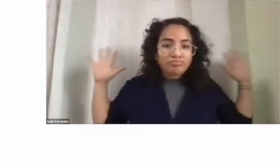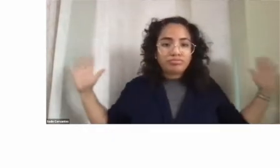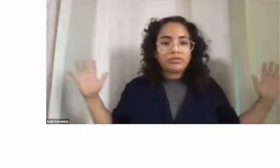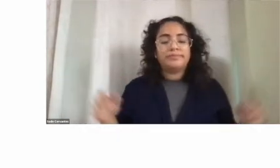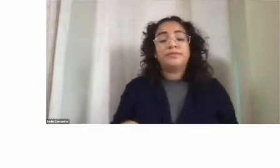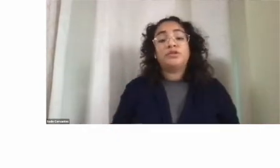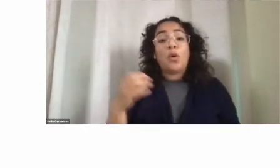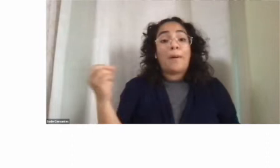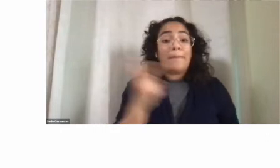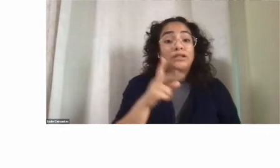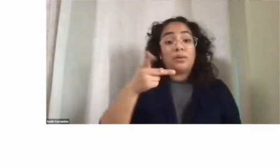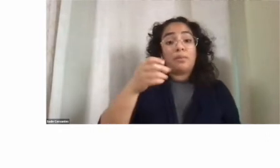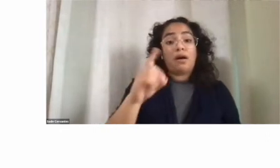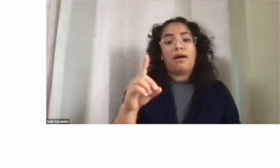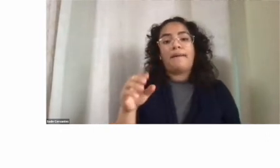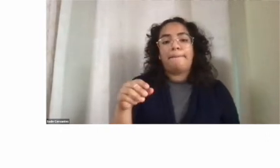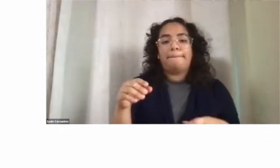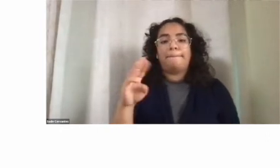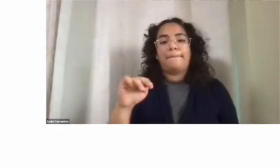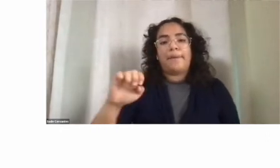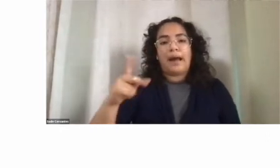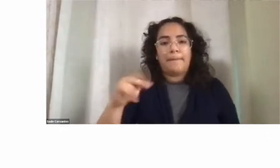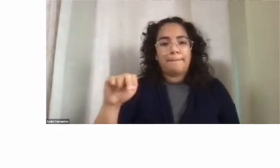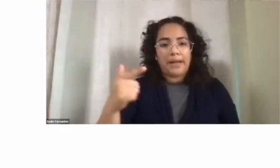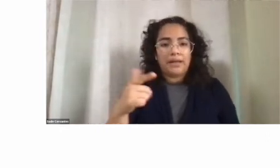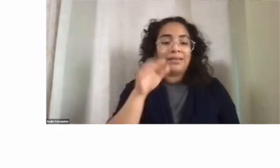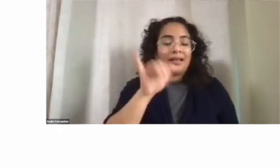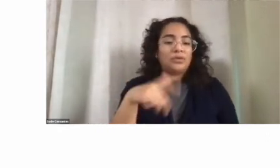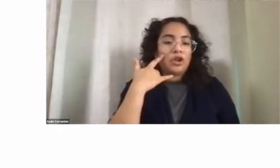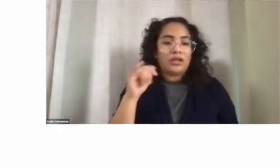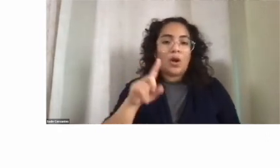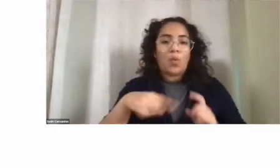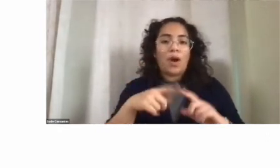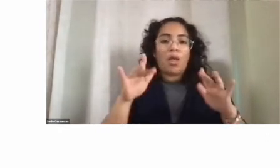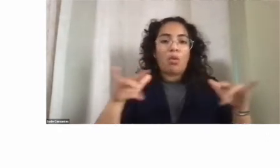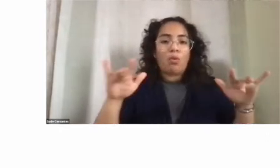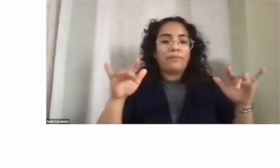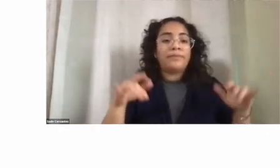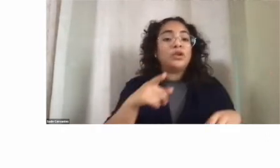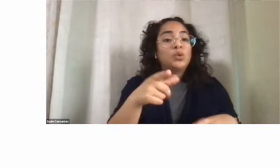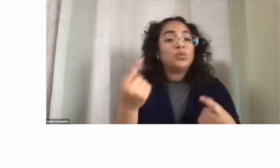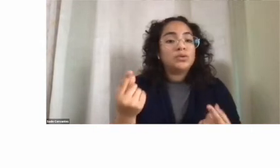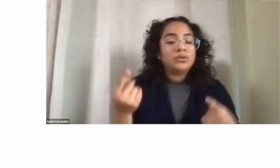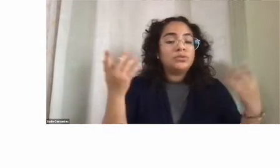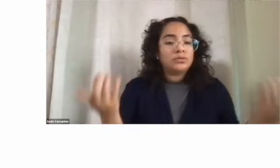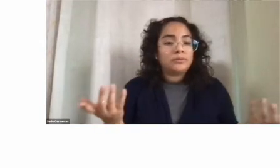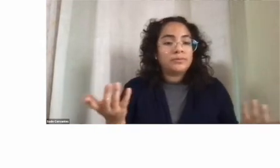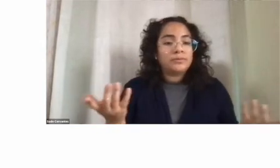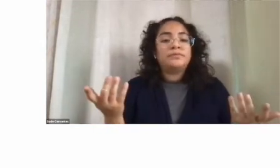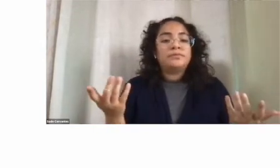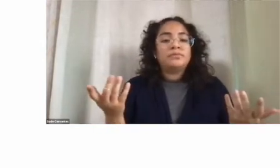looks like when it's empty. And what you're going to do is first,